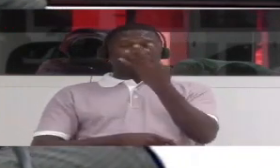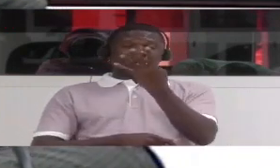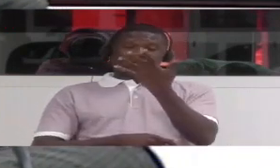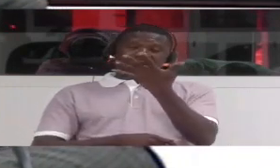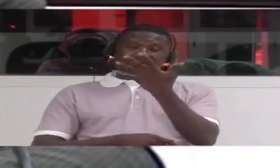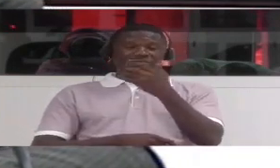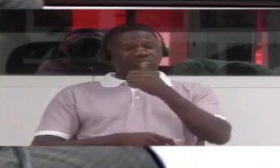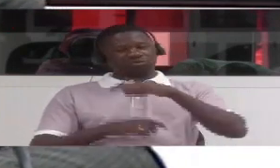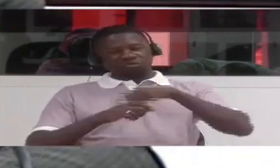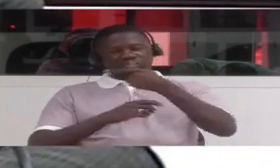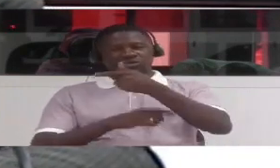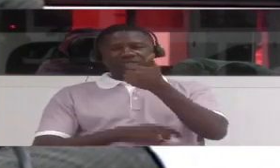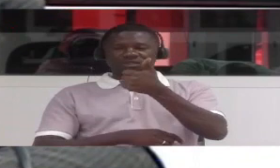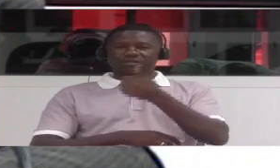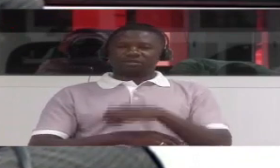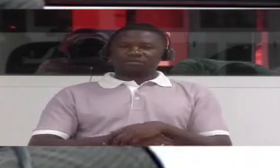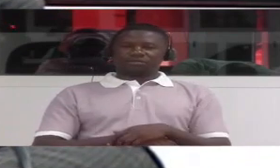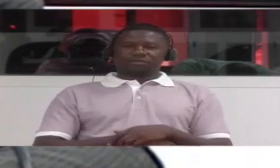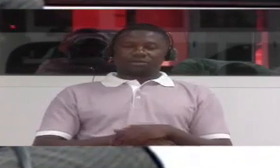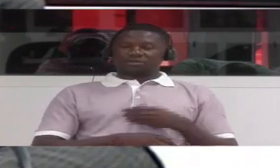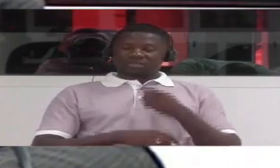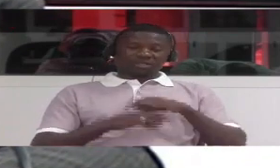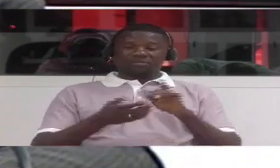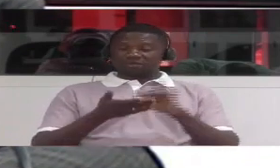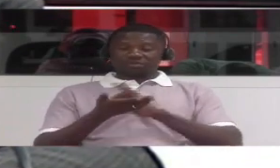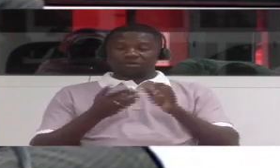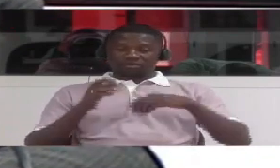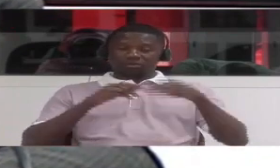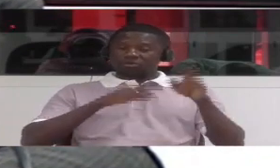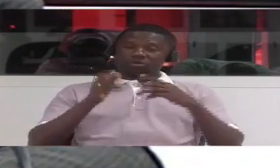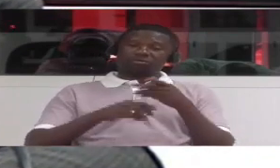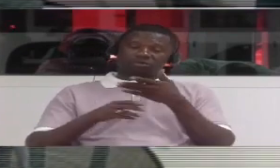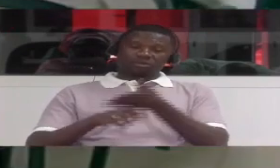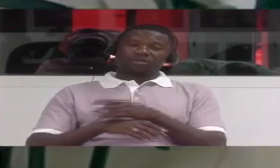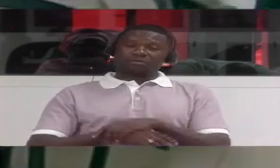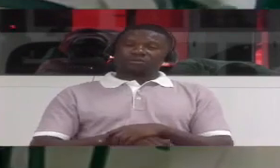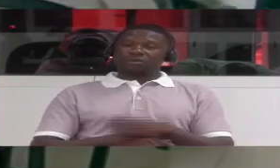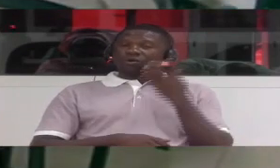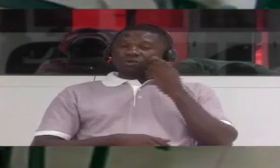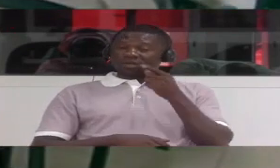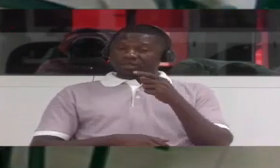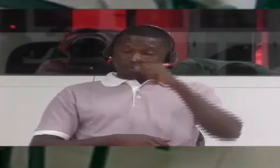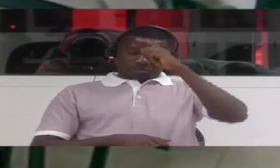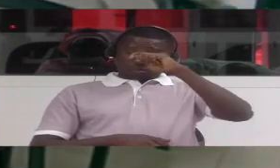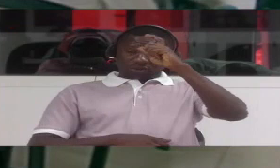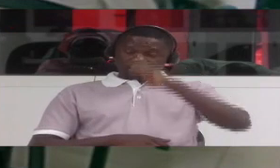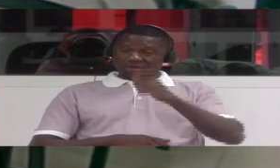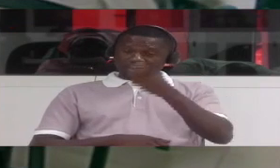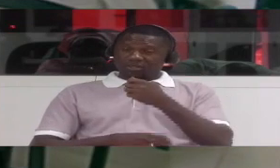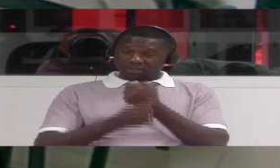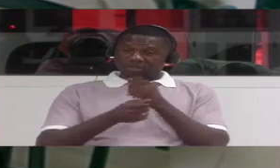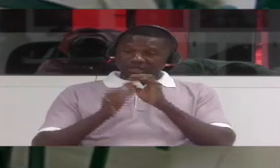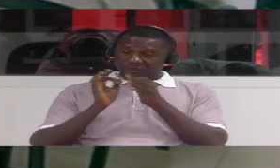policeman. And when the policeman told you that you're lucky because other individuals connected to the Freedom